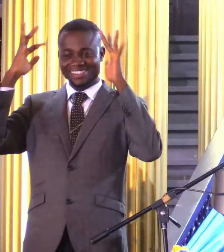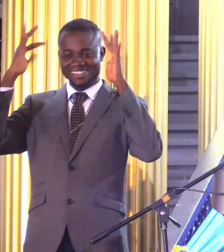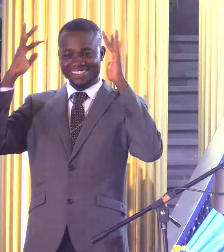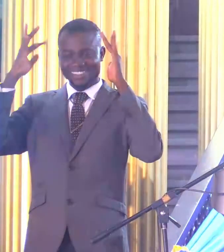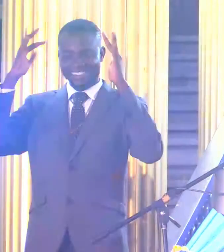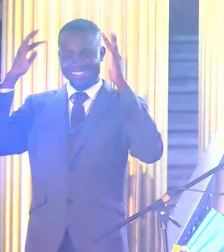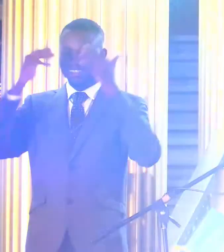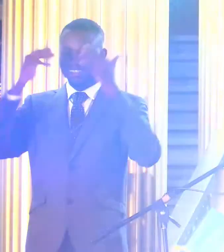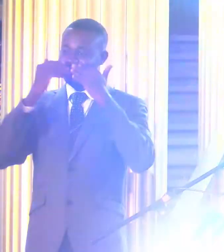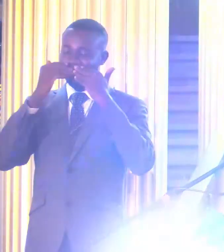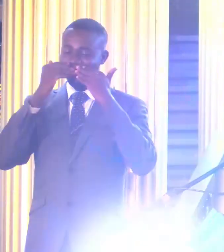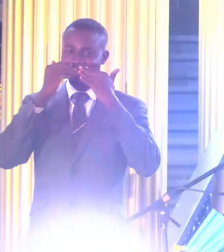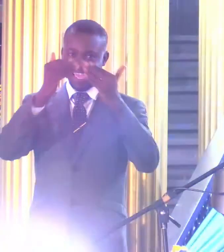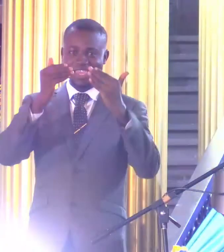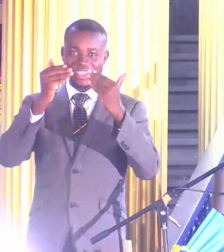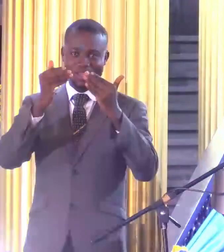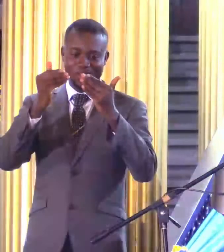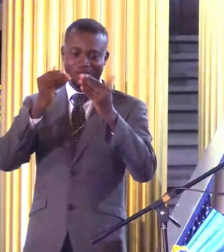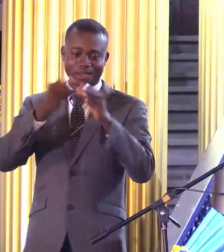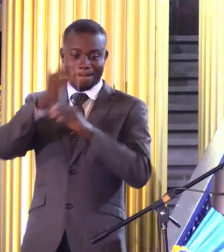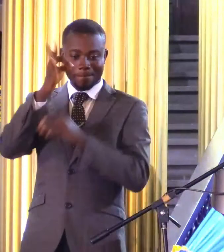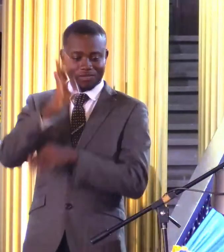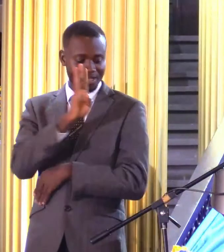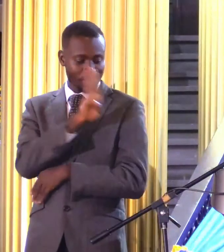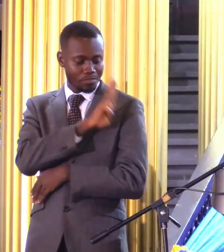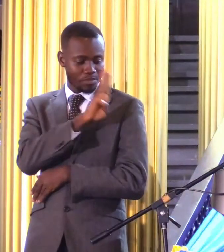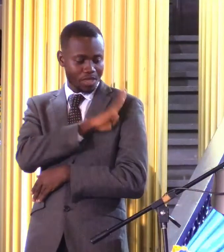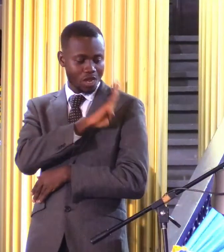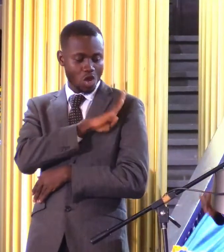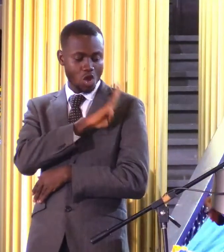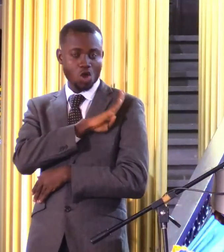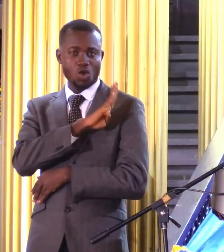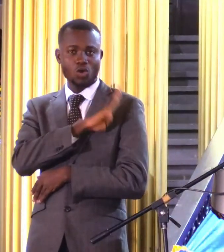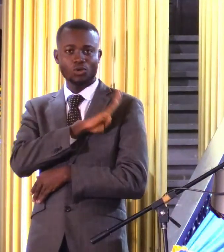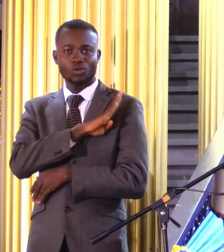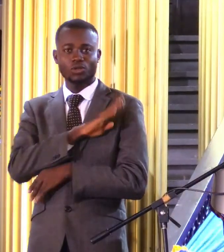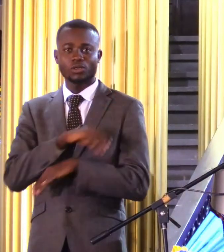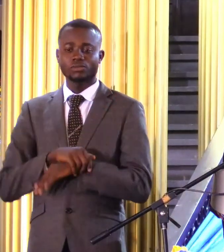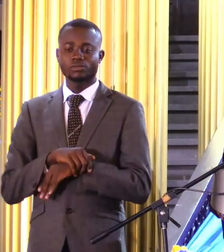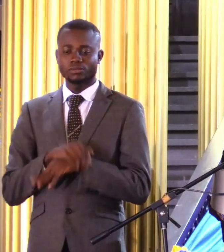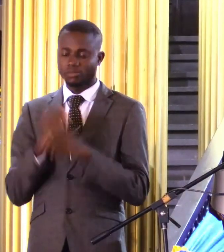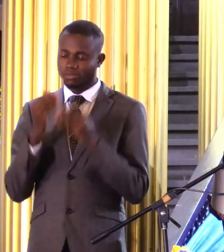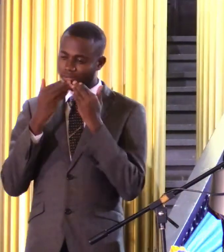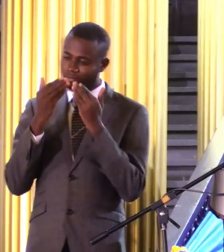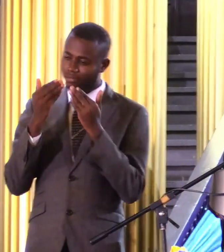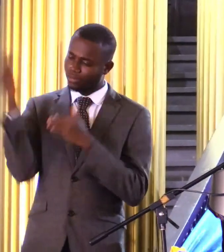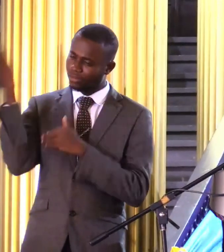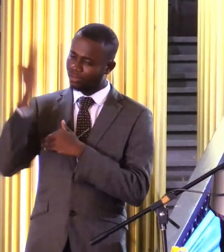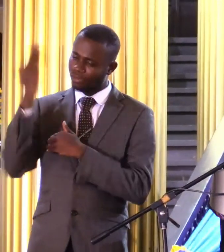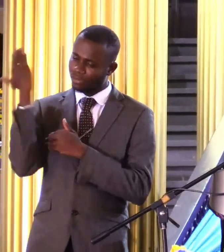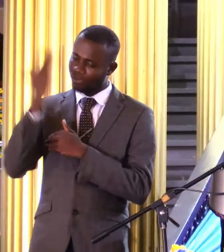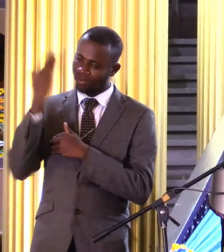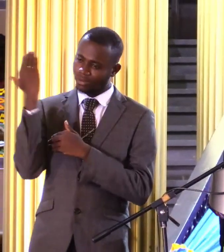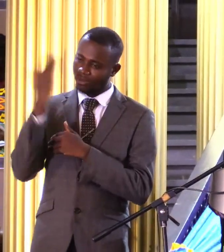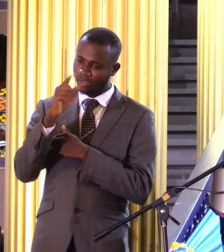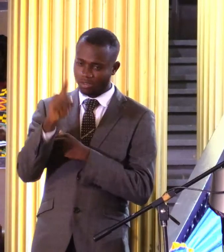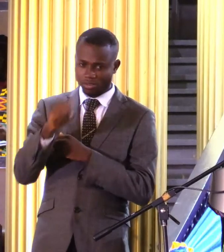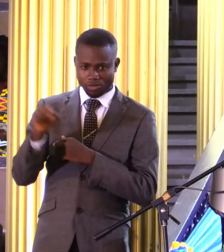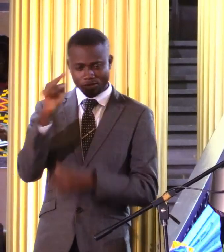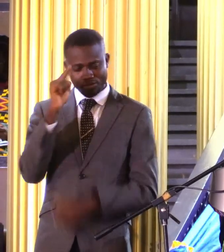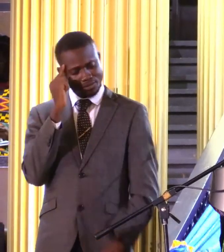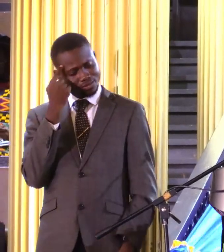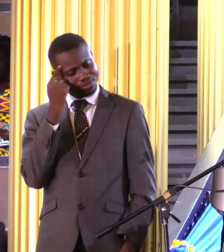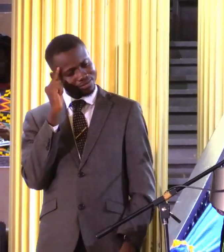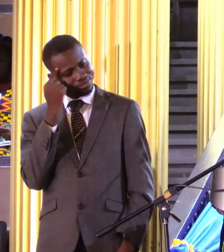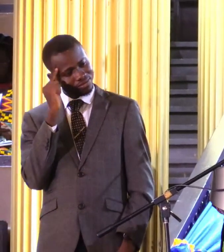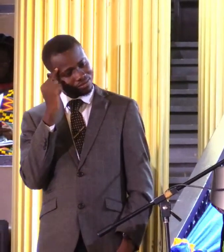So thank you very much. Thank you so much, Professor Bello, for giving us something to think about